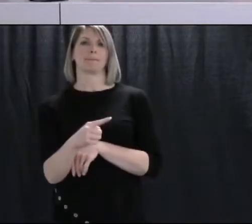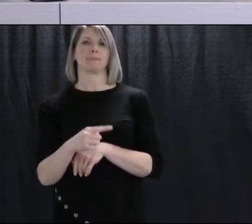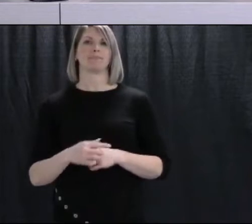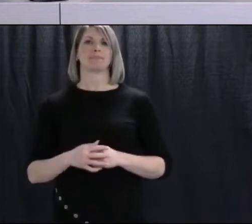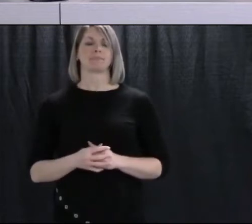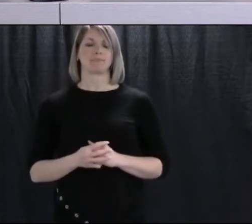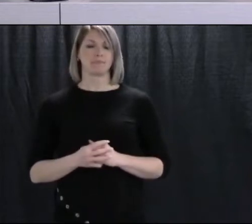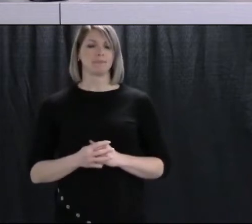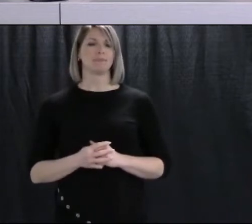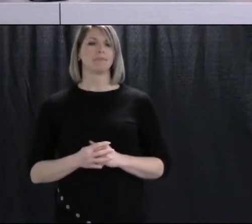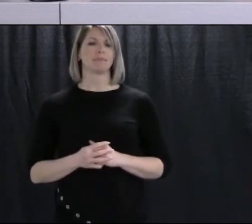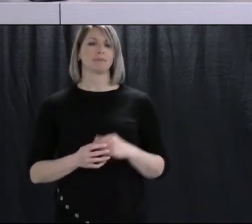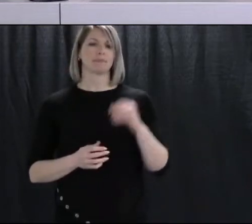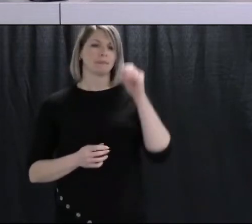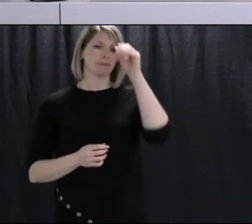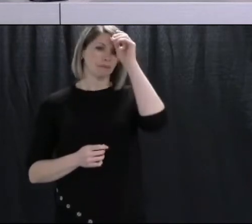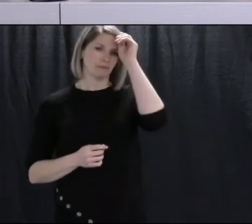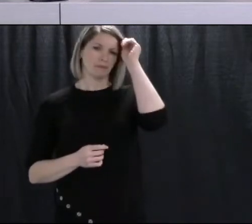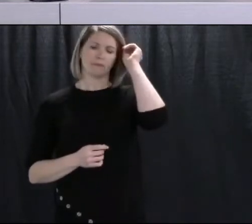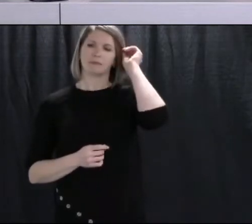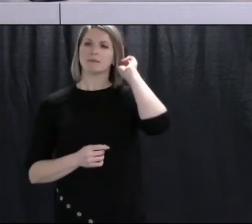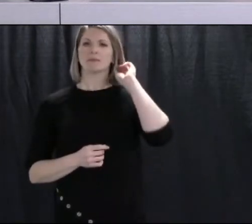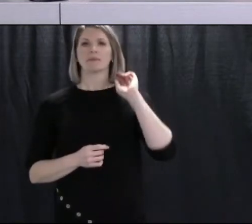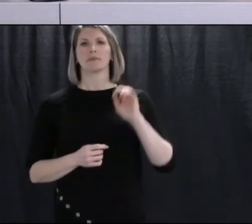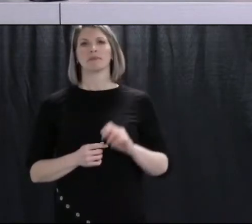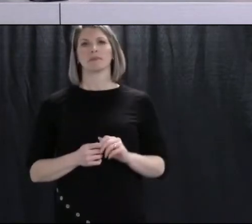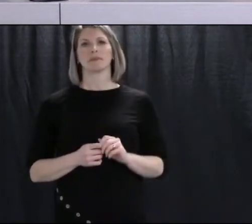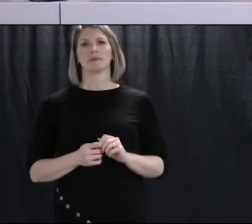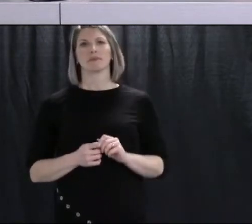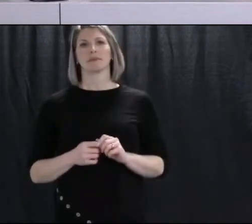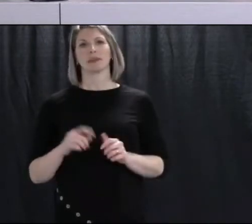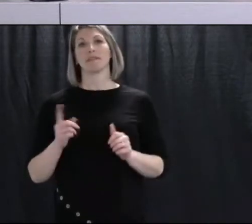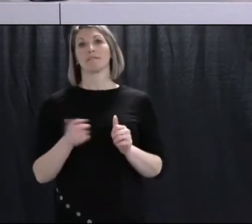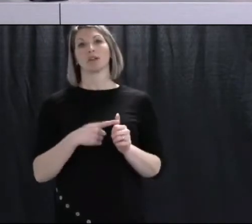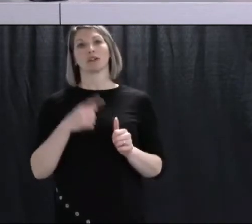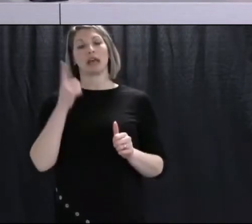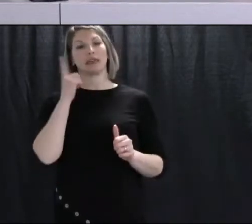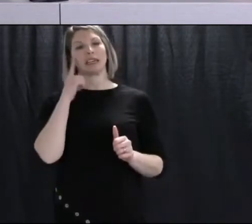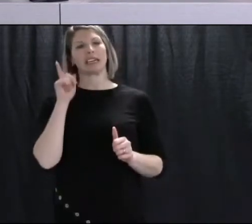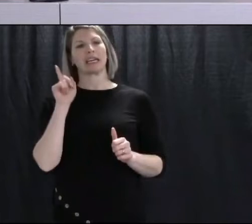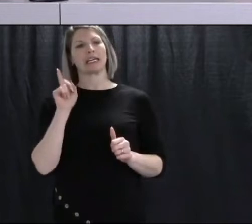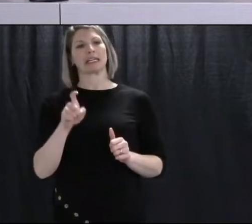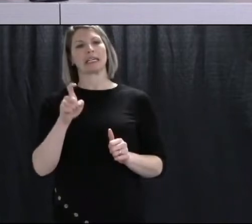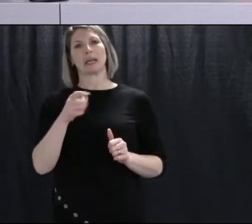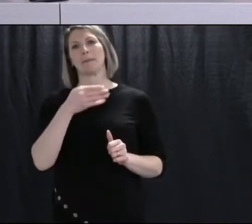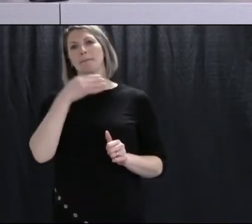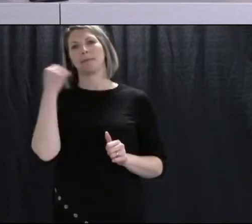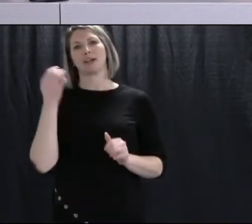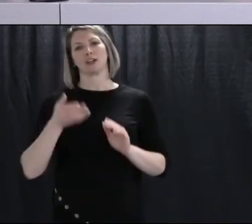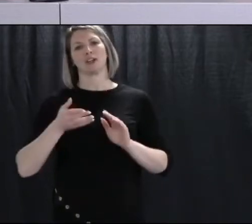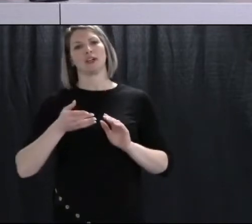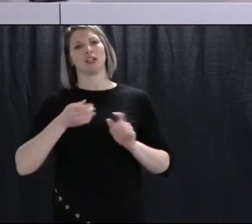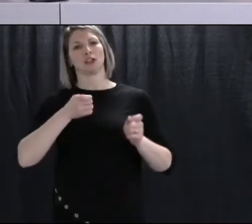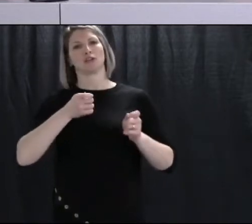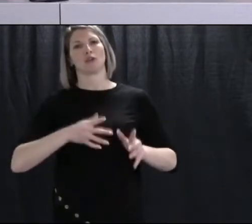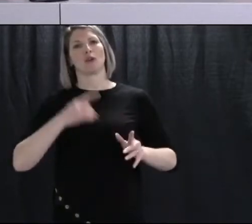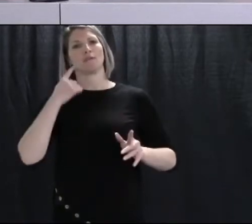Hi. I think we need a better operator system given the proportion of questions here. But